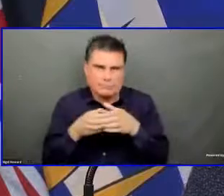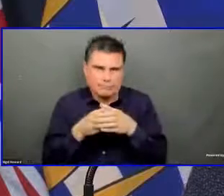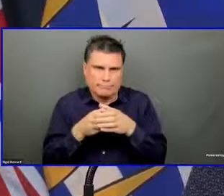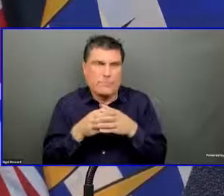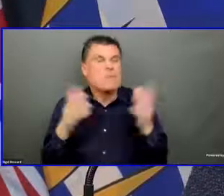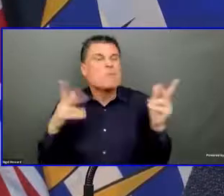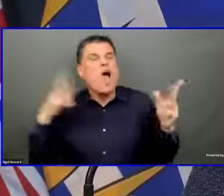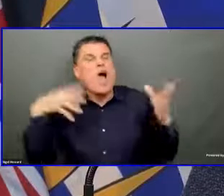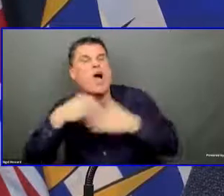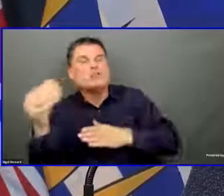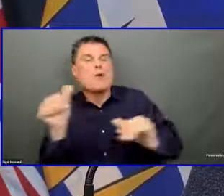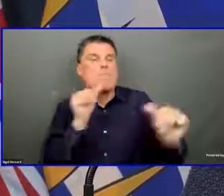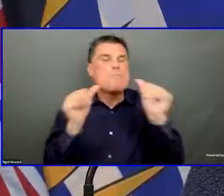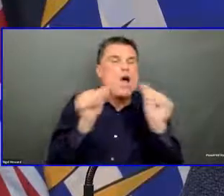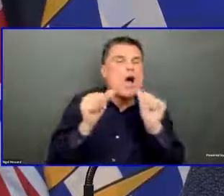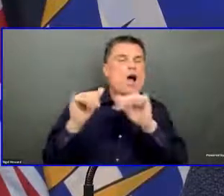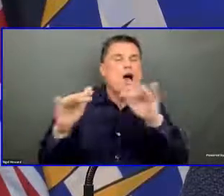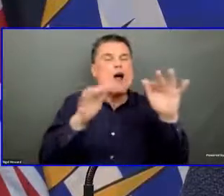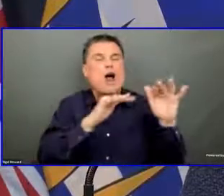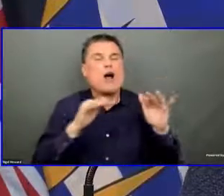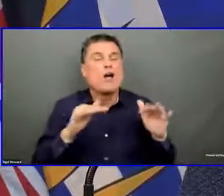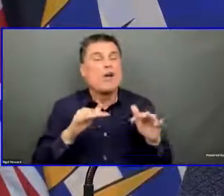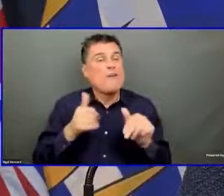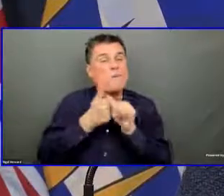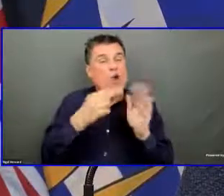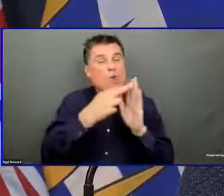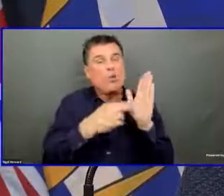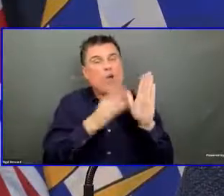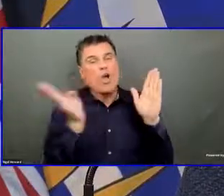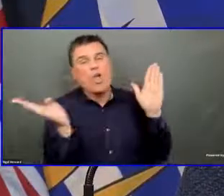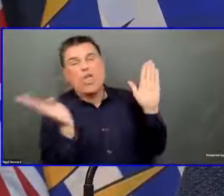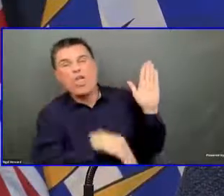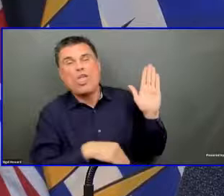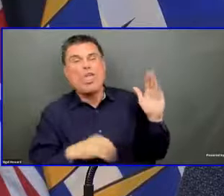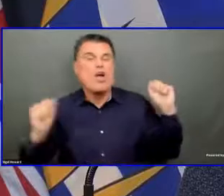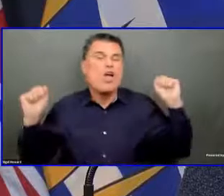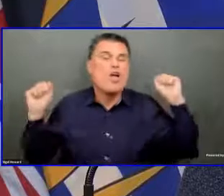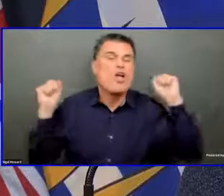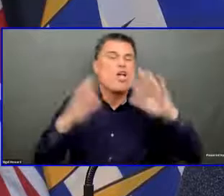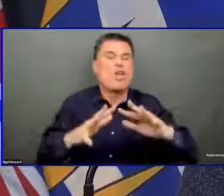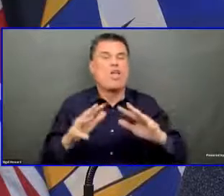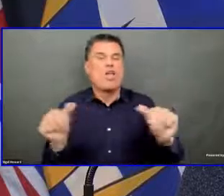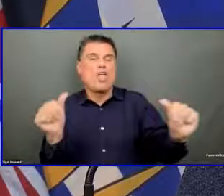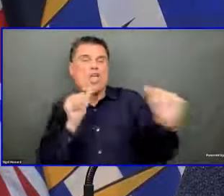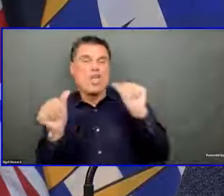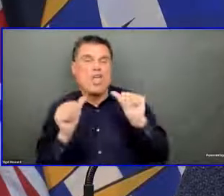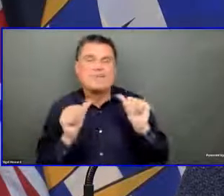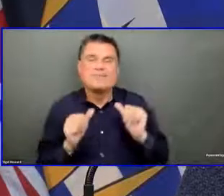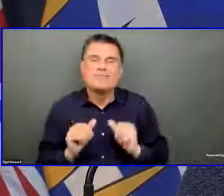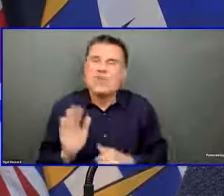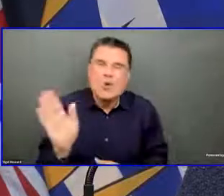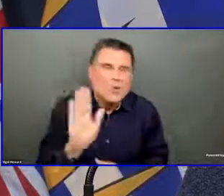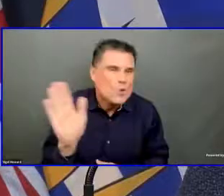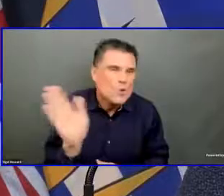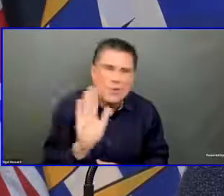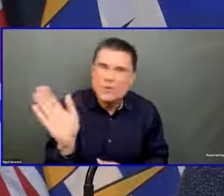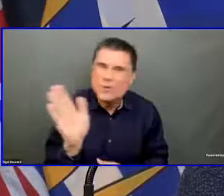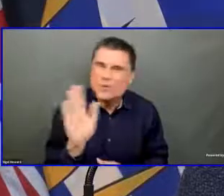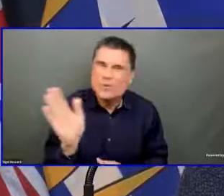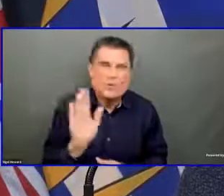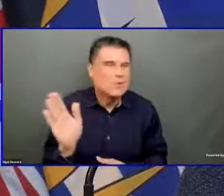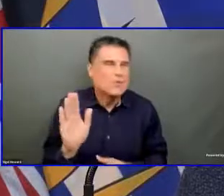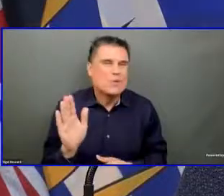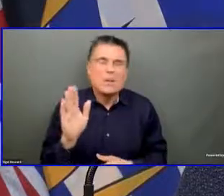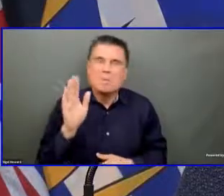safety plans. We have consulted with the food and beverage industry and had a number of conversations, and they